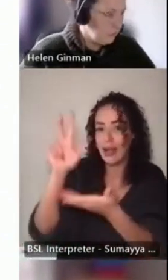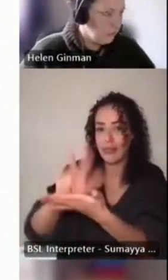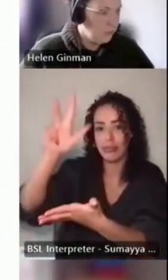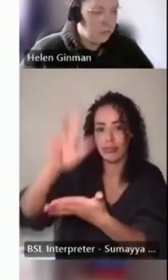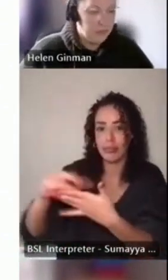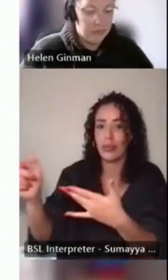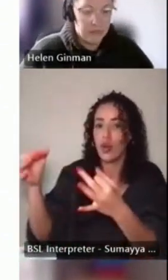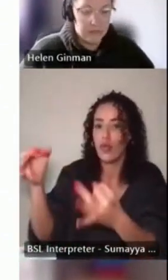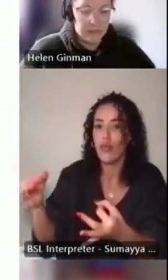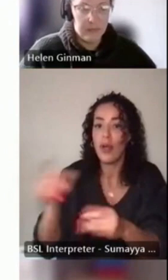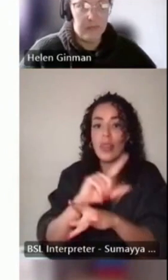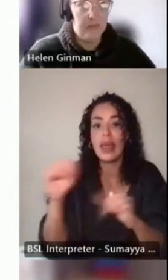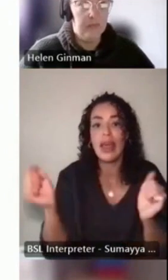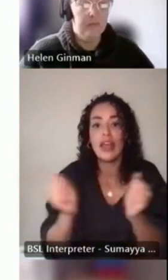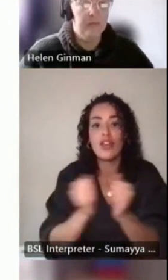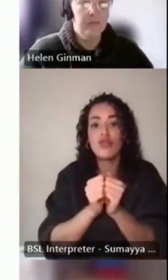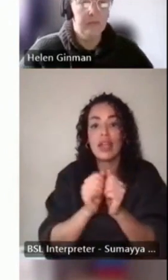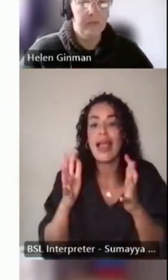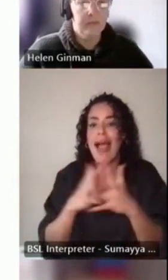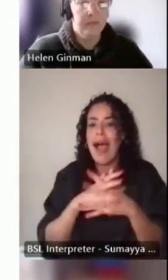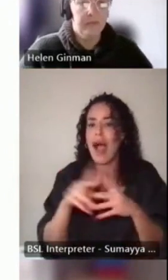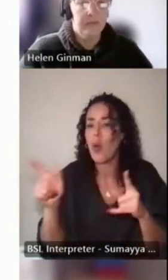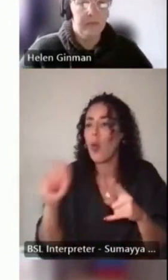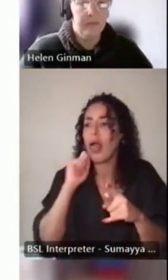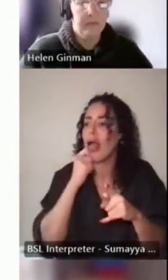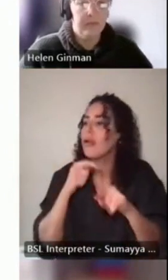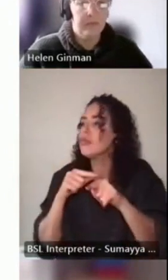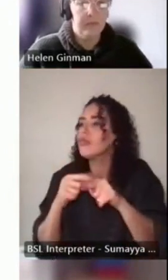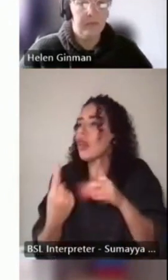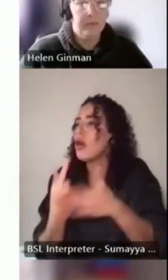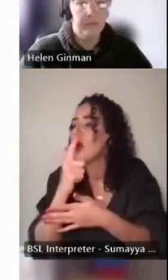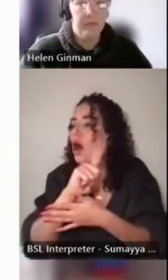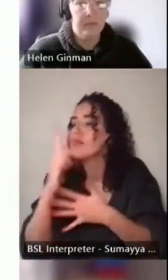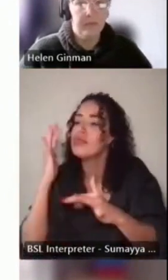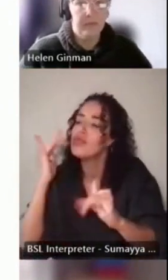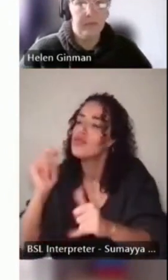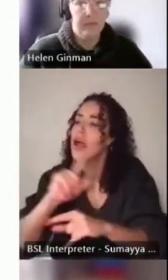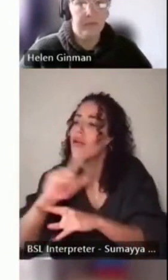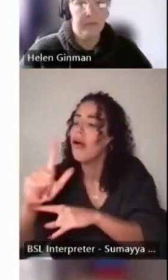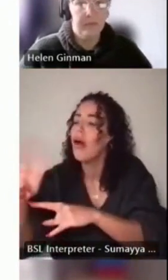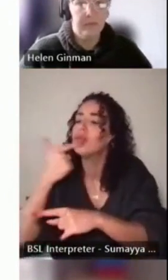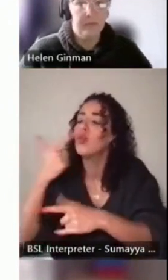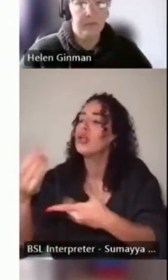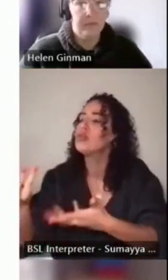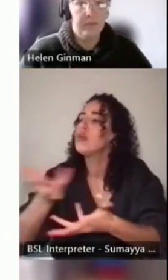agree with the other person how you'll both follow up on any agreements made and how and when that will be done.